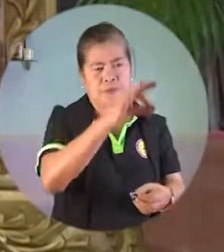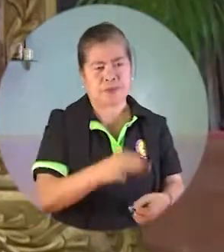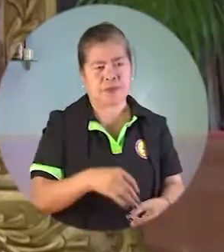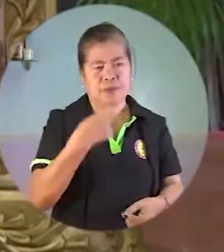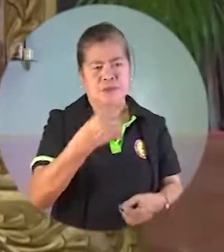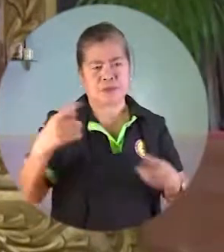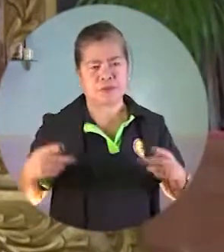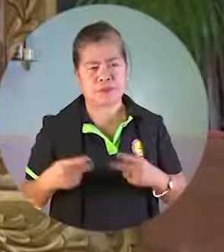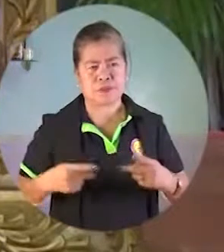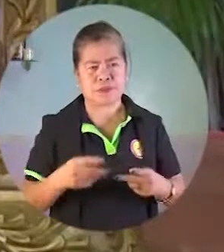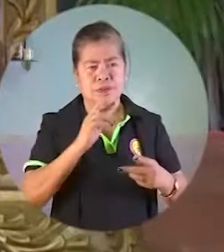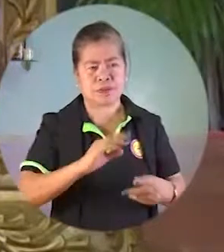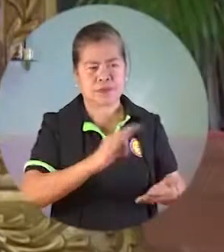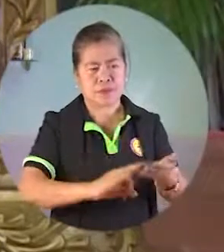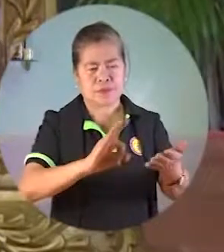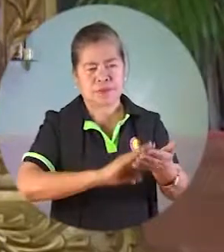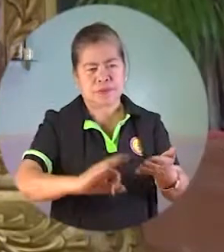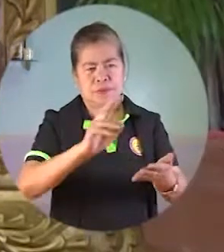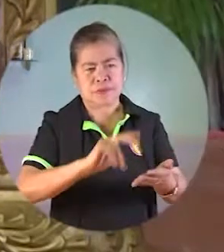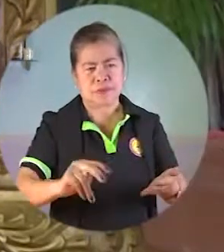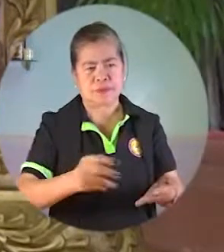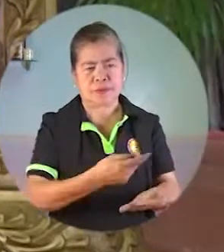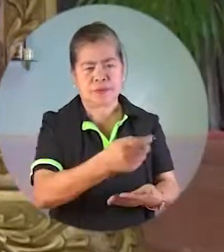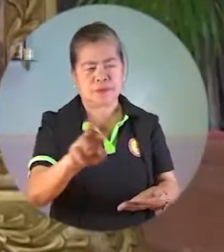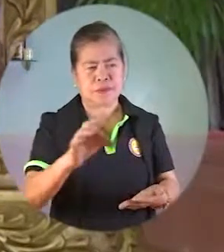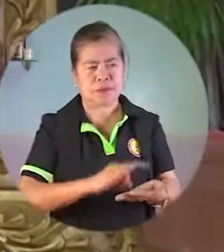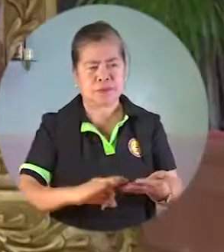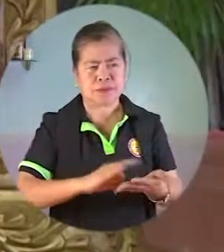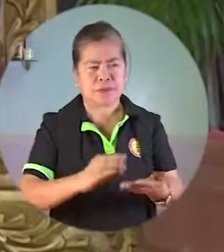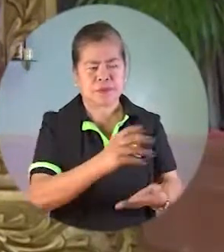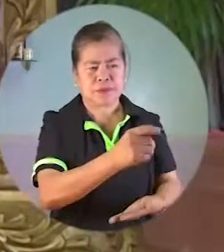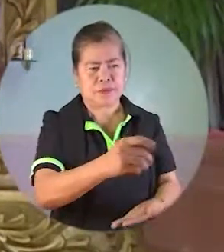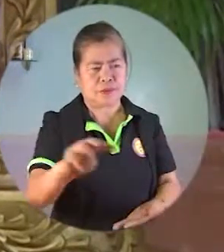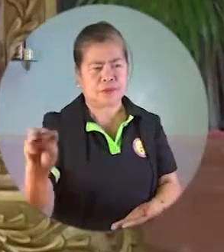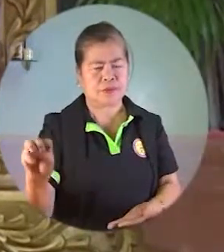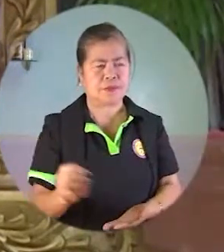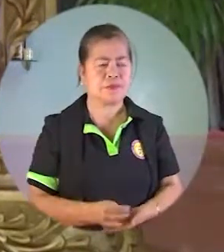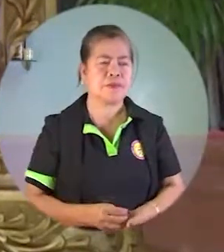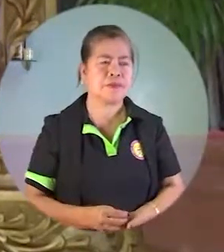said, "whose sins you are forgiven, they are forgiven them."